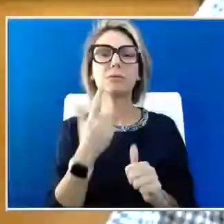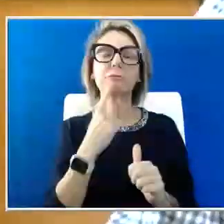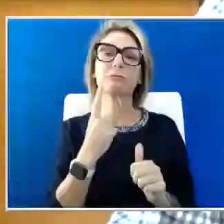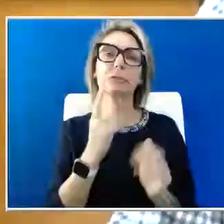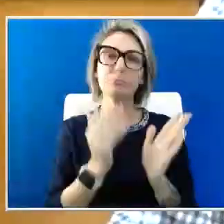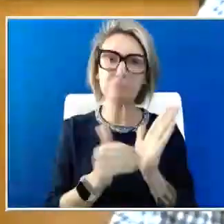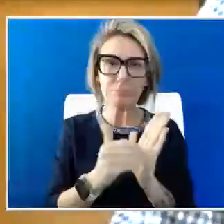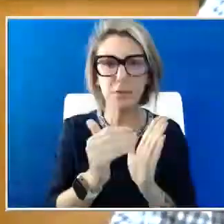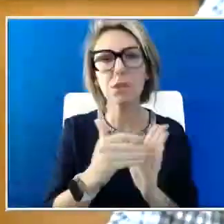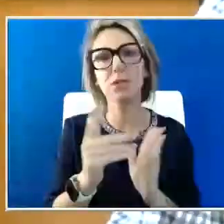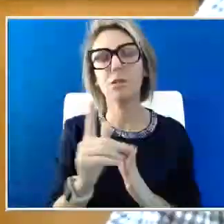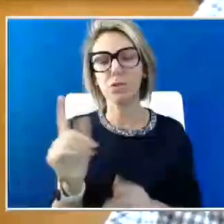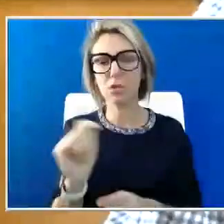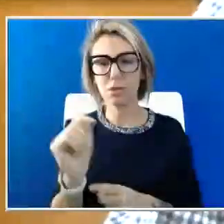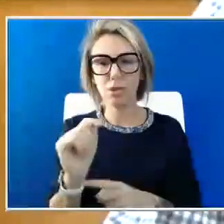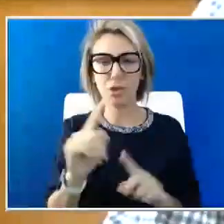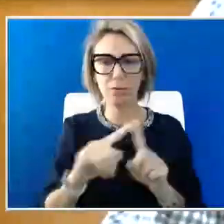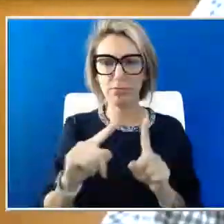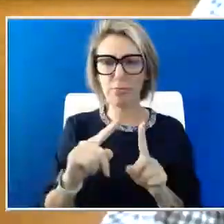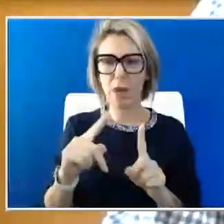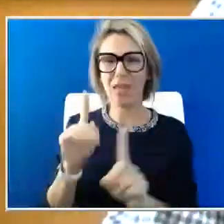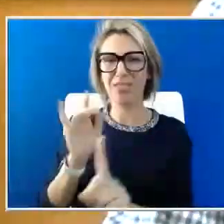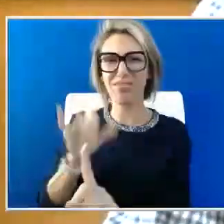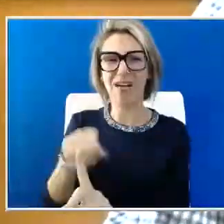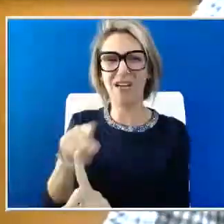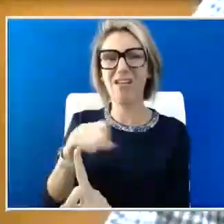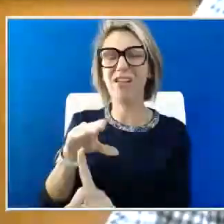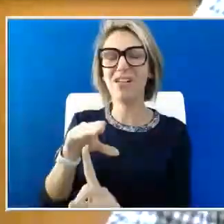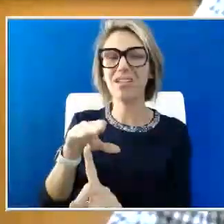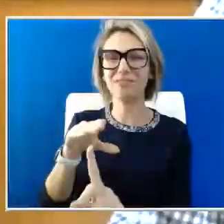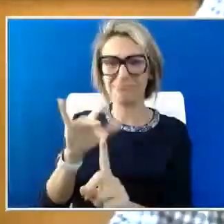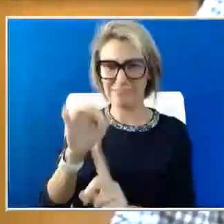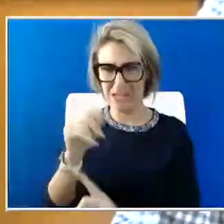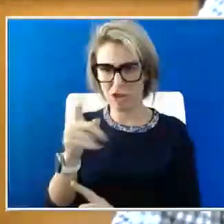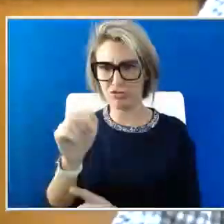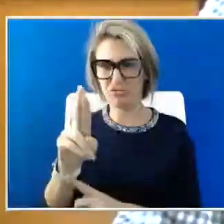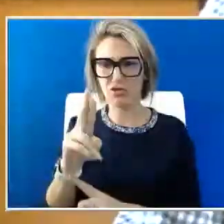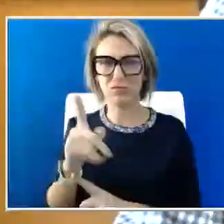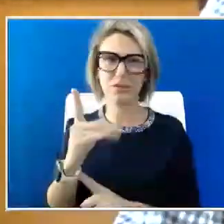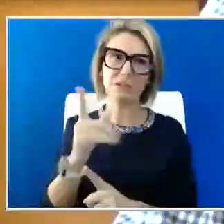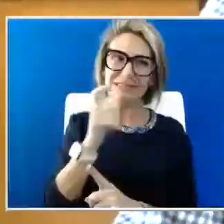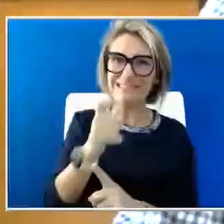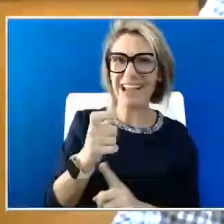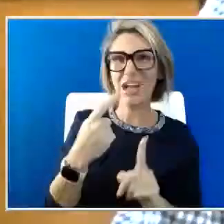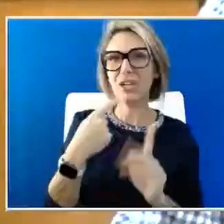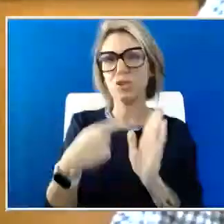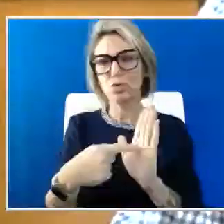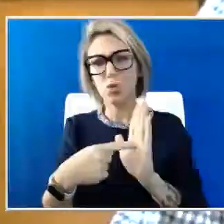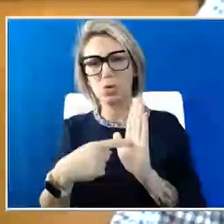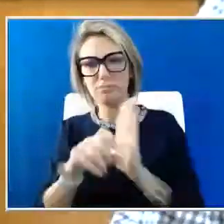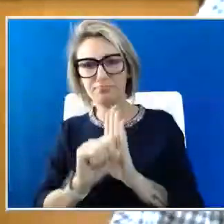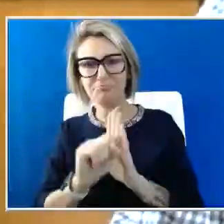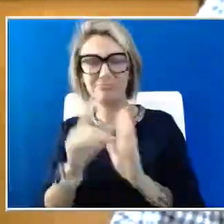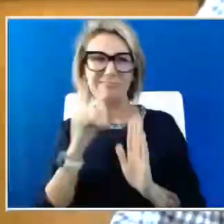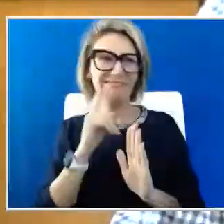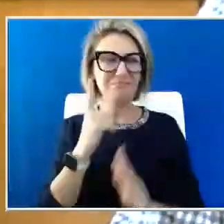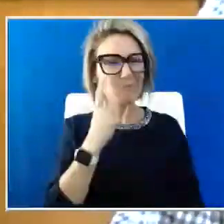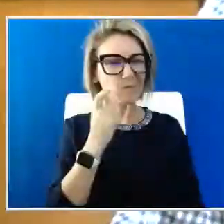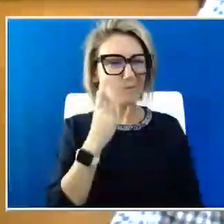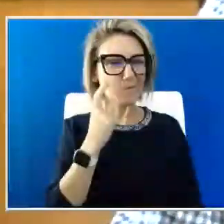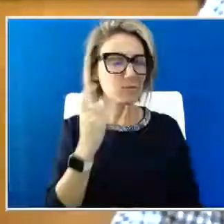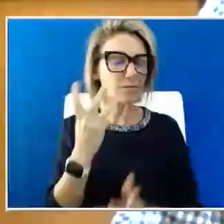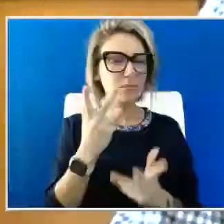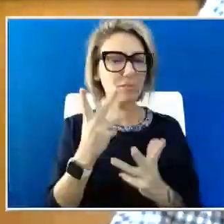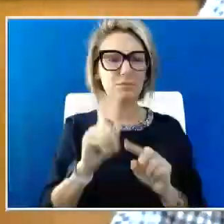but prostate cancer is a little more silent. And so we had been starting to suspect possibly, but